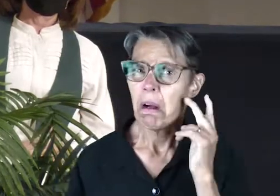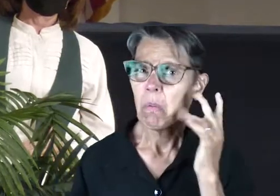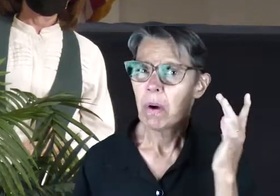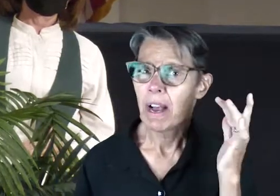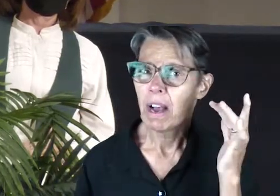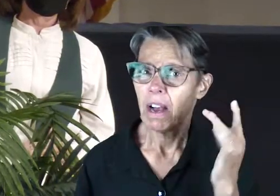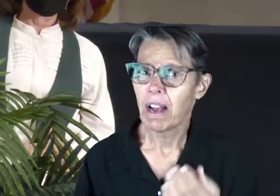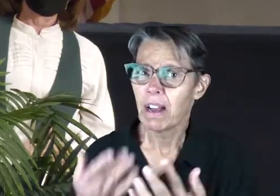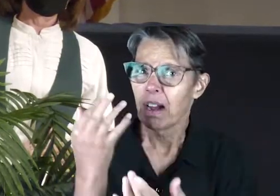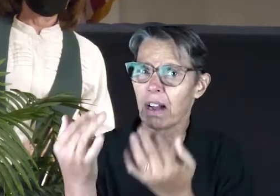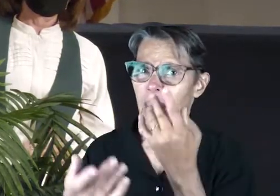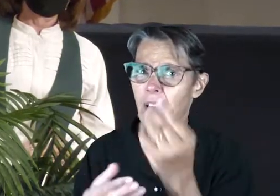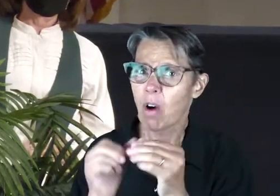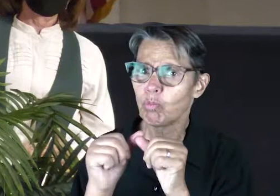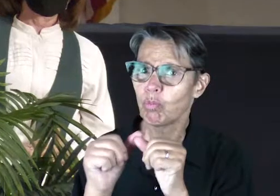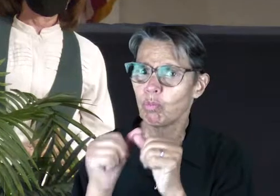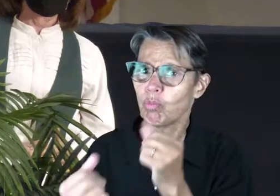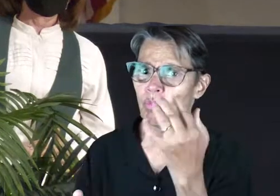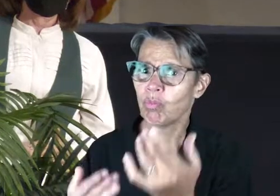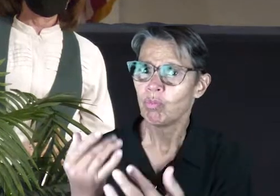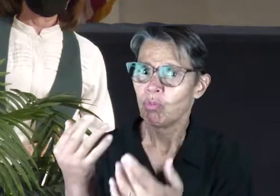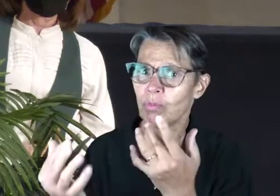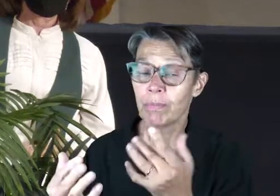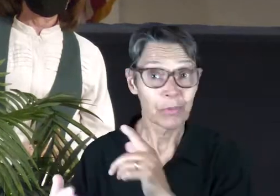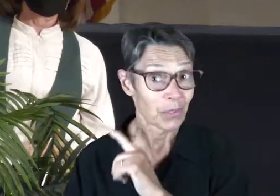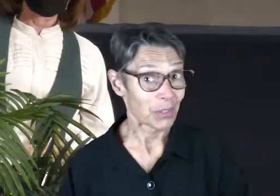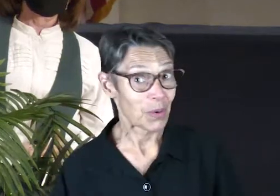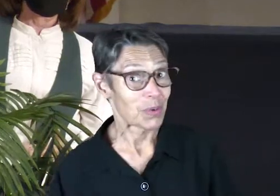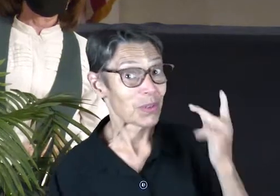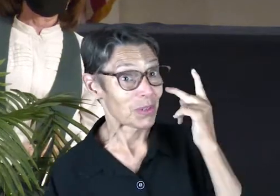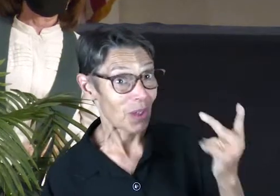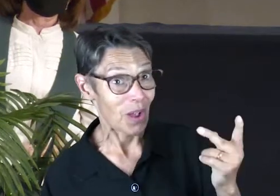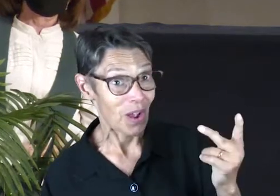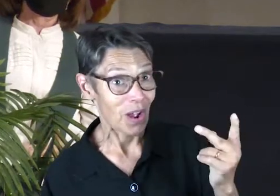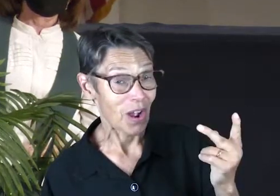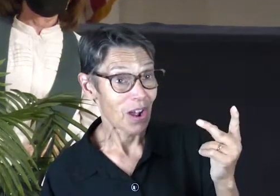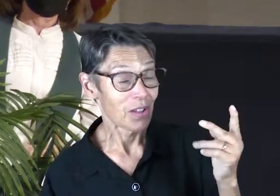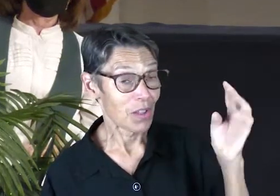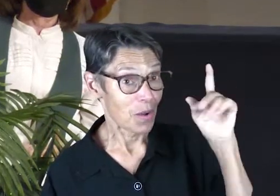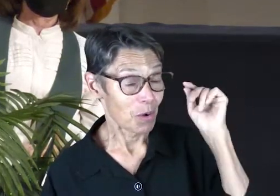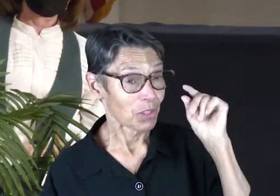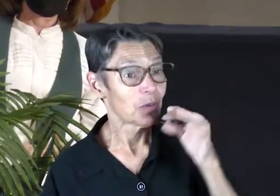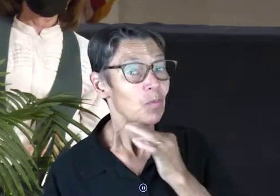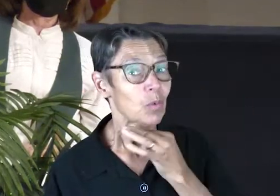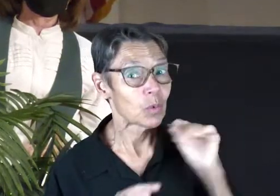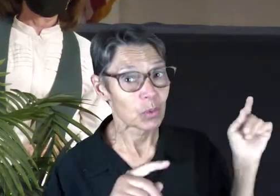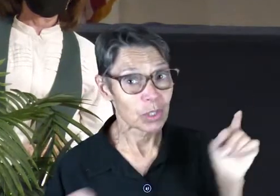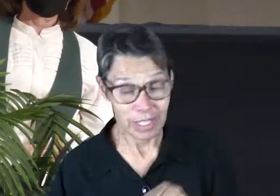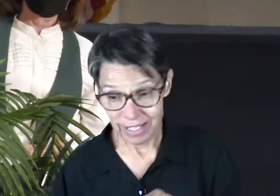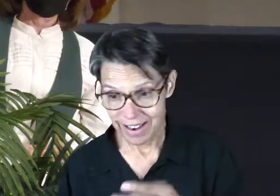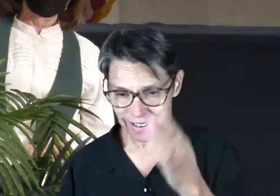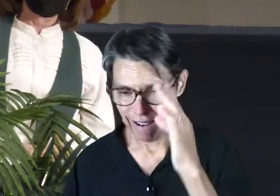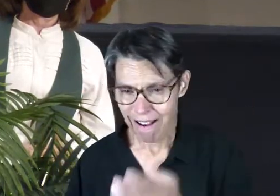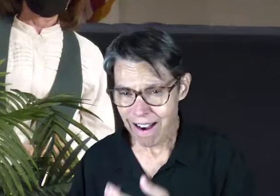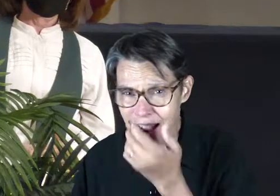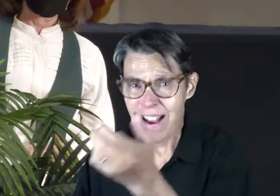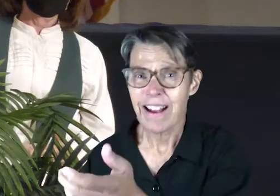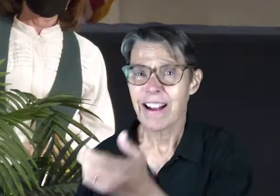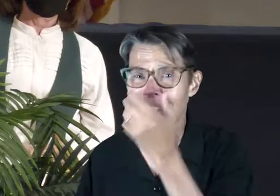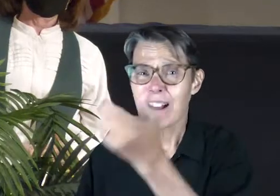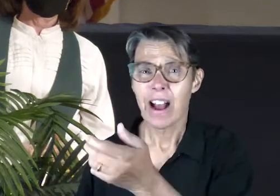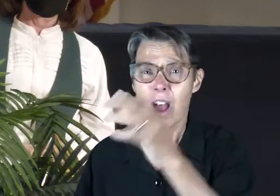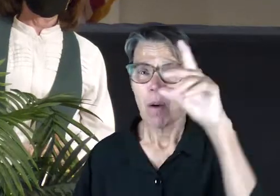not burned up." When the Lord saw that he had turned aside to see, God called to him out of the bush,